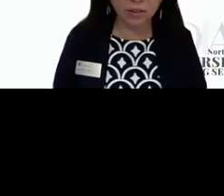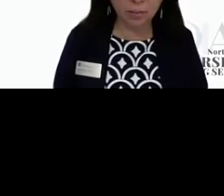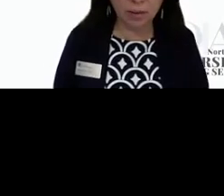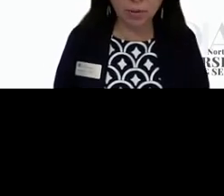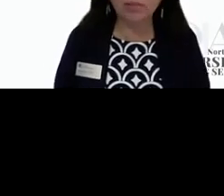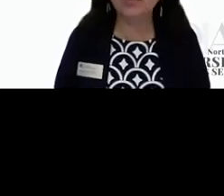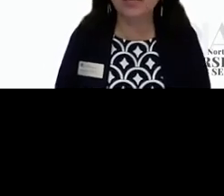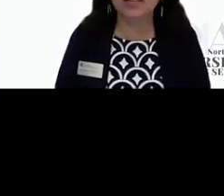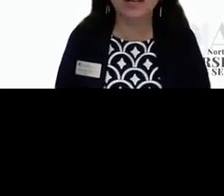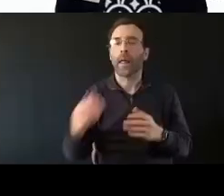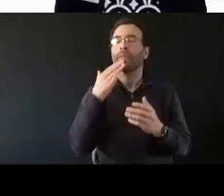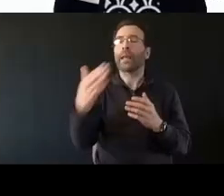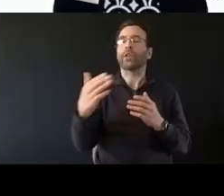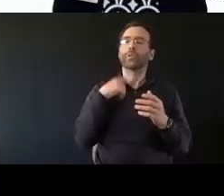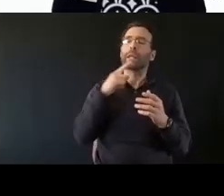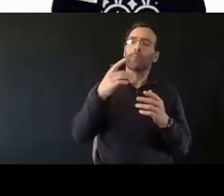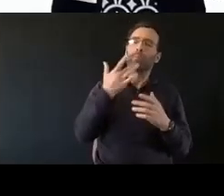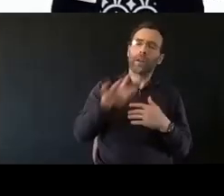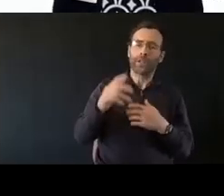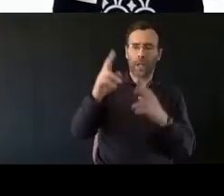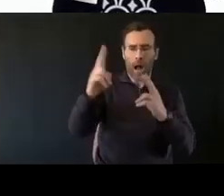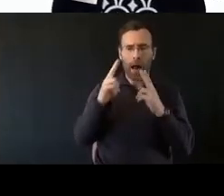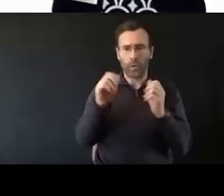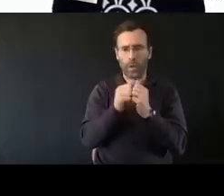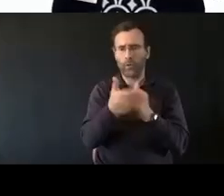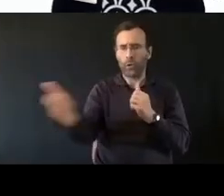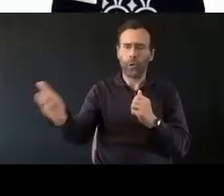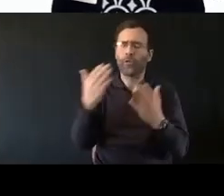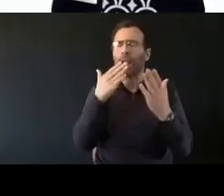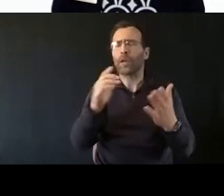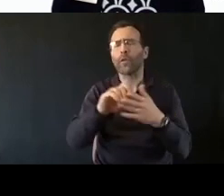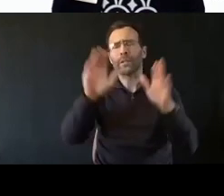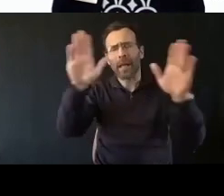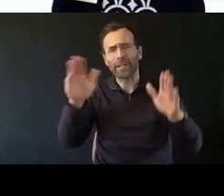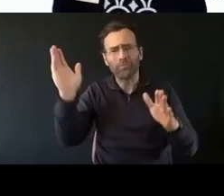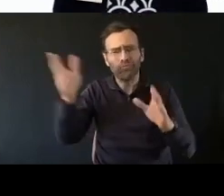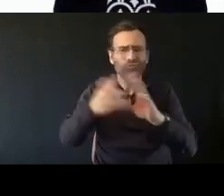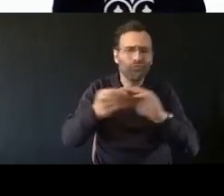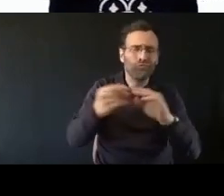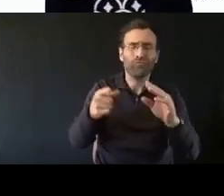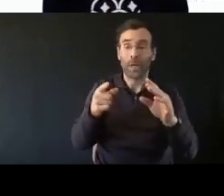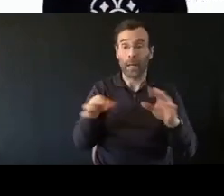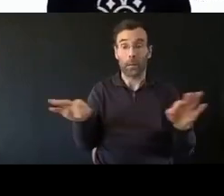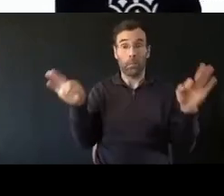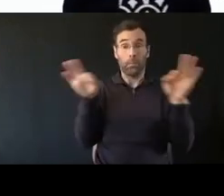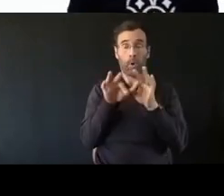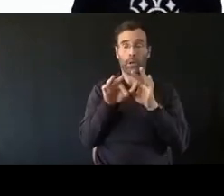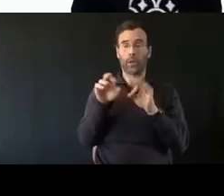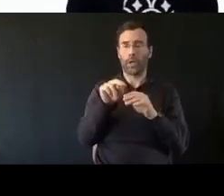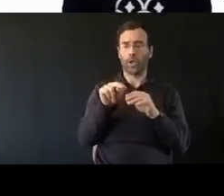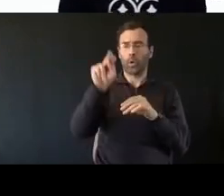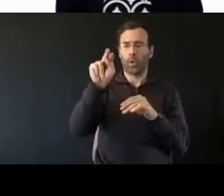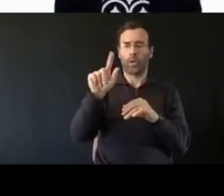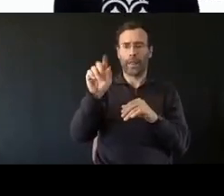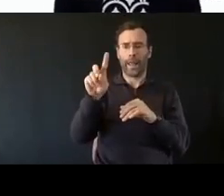And it's really been a privilege and an honor to be with all of you this morning in this really important Northland Diversity and